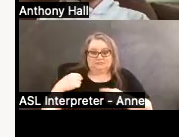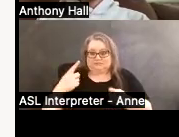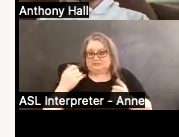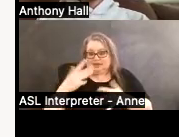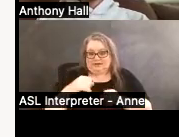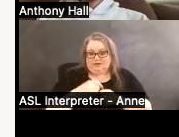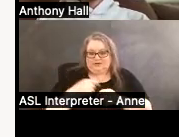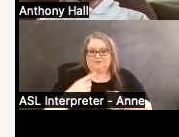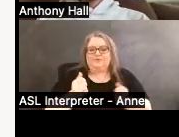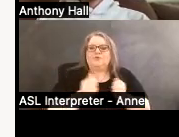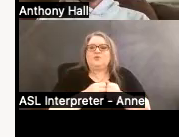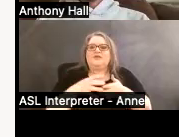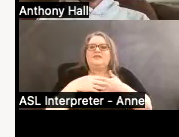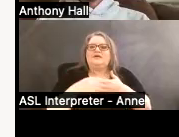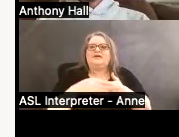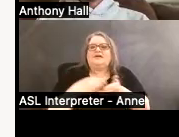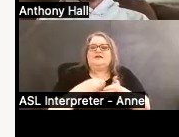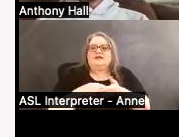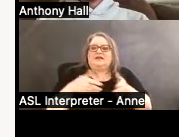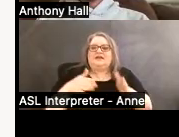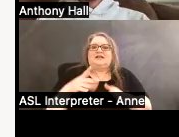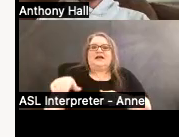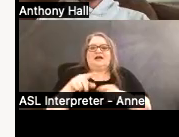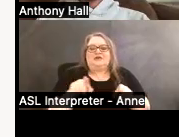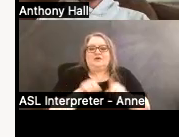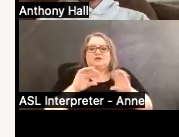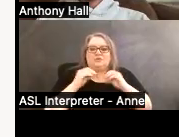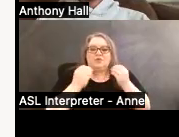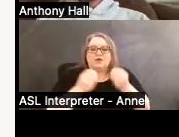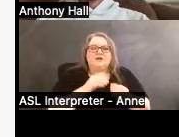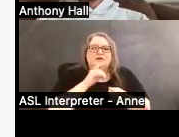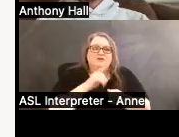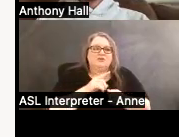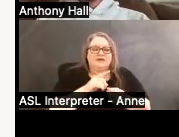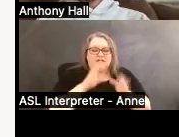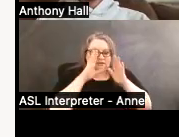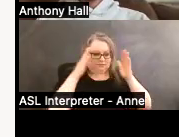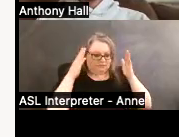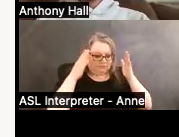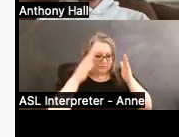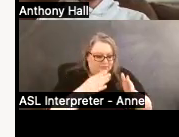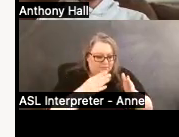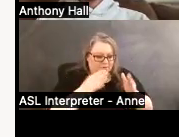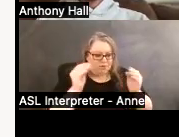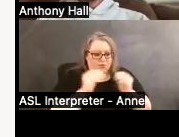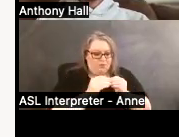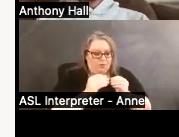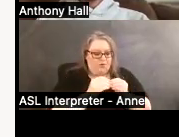it has allowed you all as an organization to really hone in on more of the